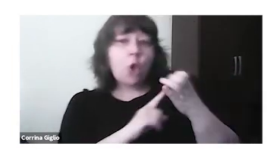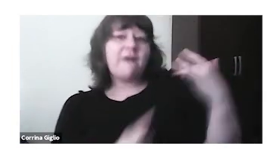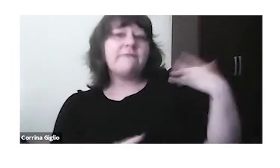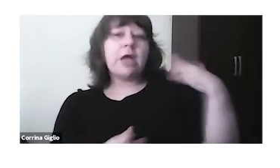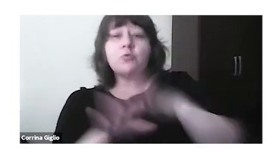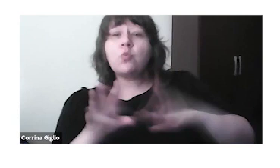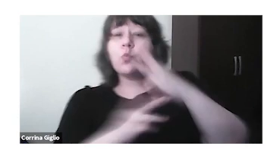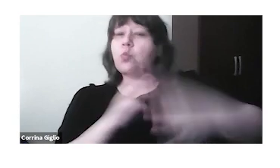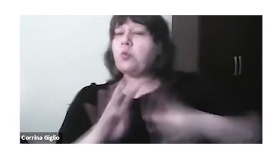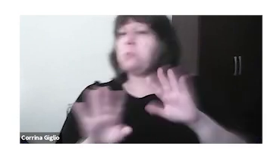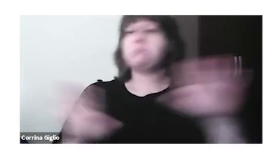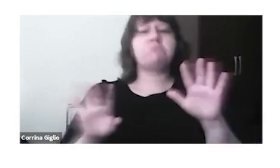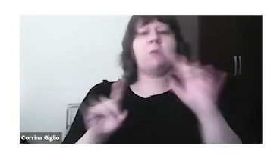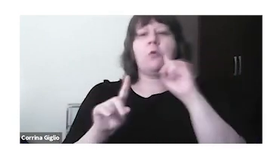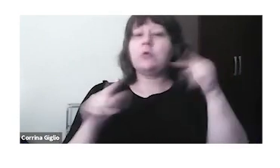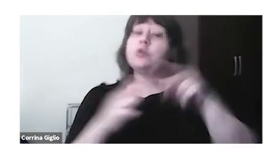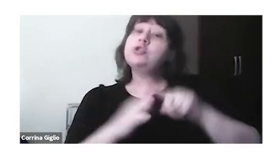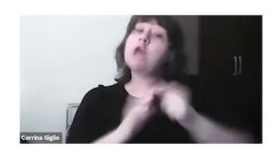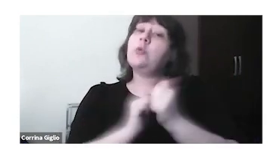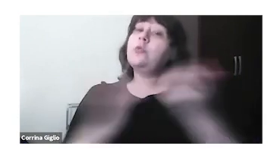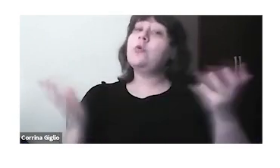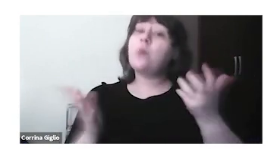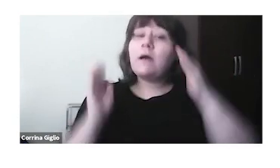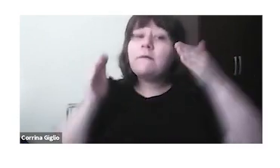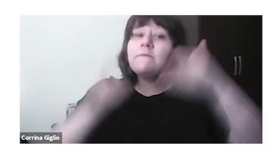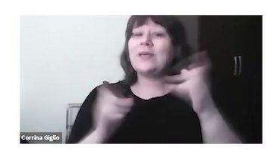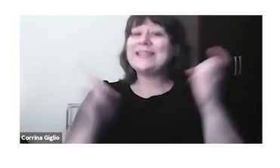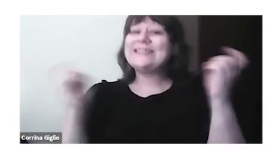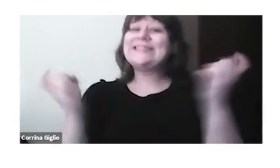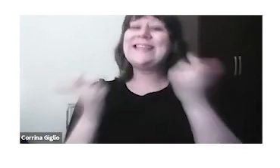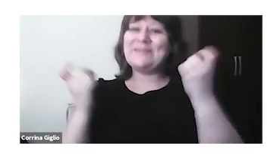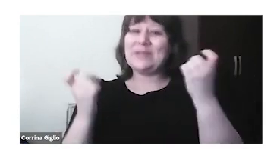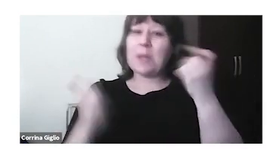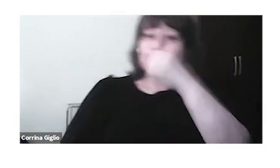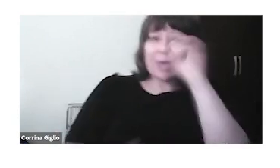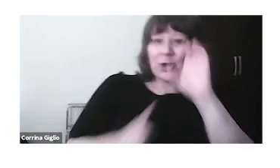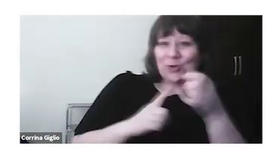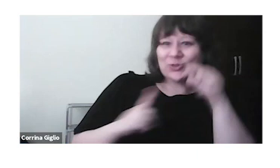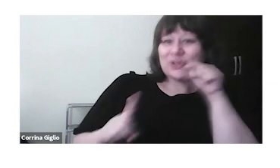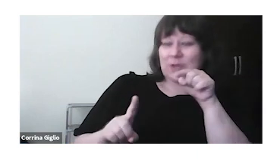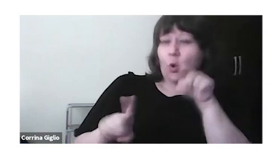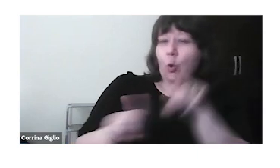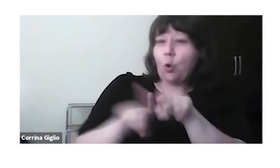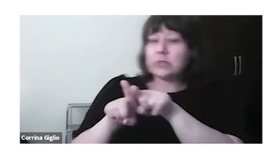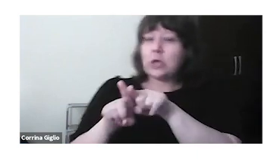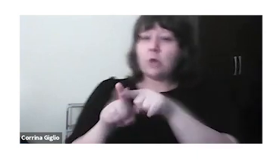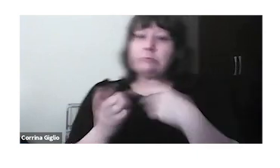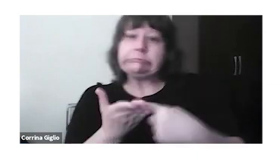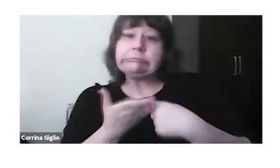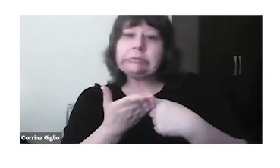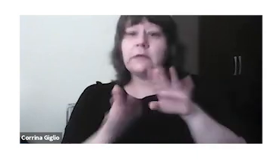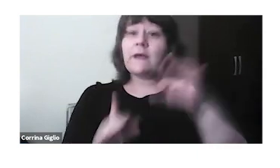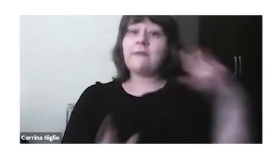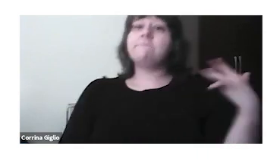the world. We're going to start off by focusing on a celebration of Black culture. And we're also going to talk about how